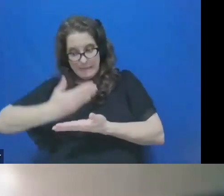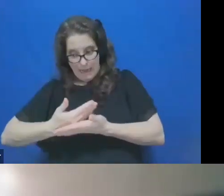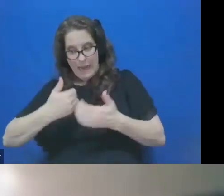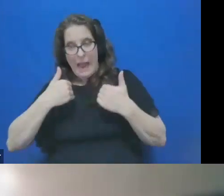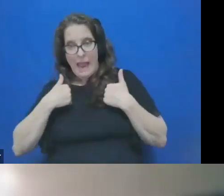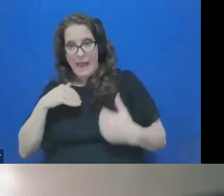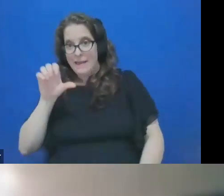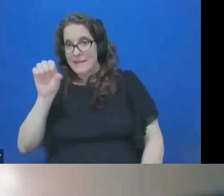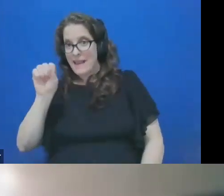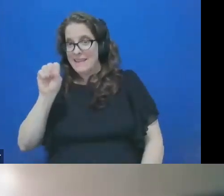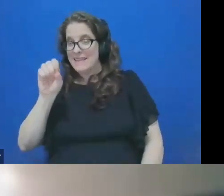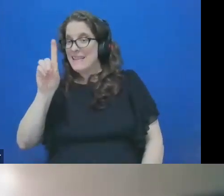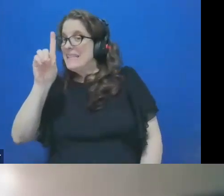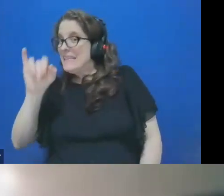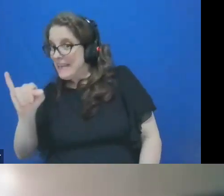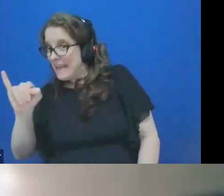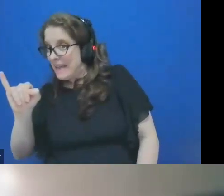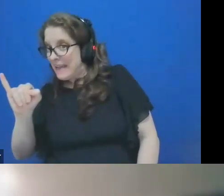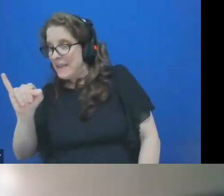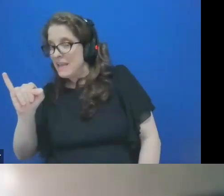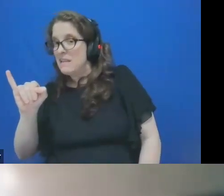SSDI versus SSI?